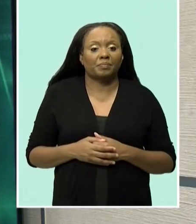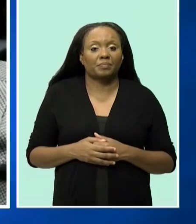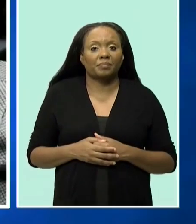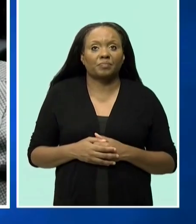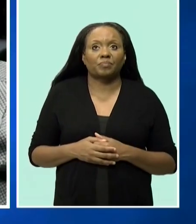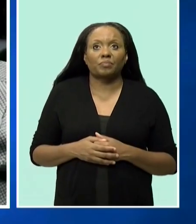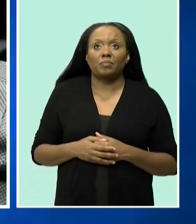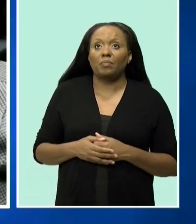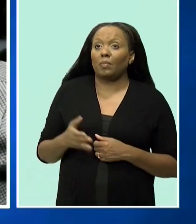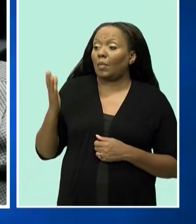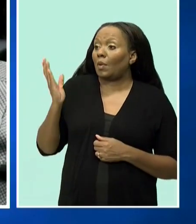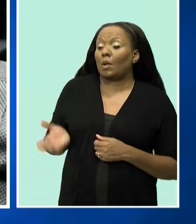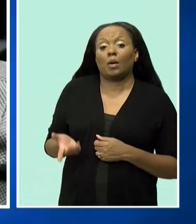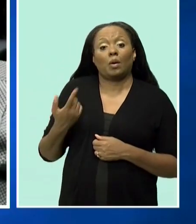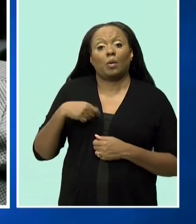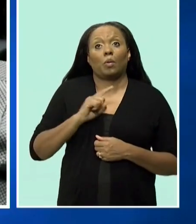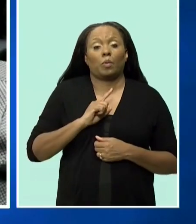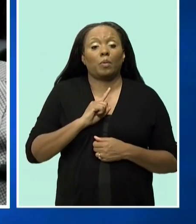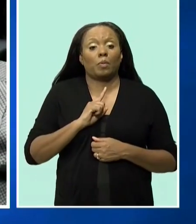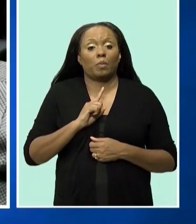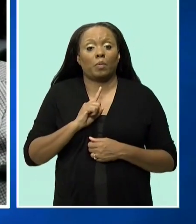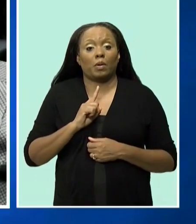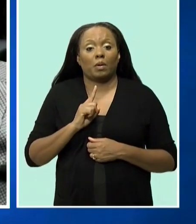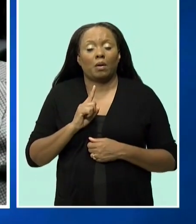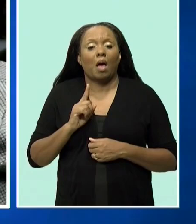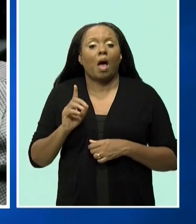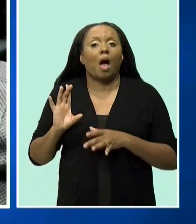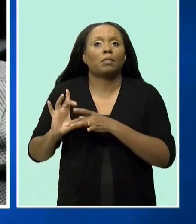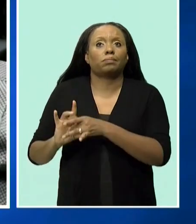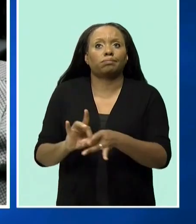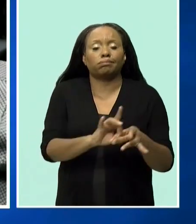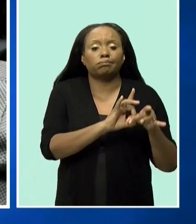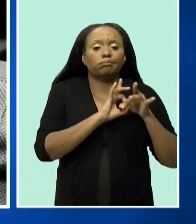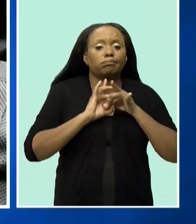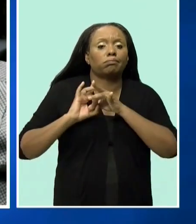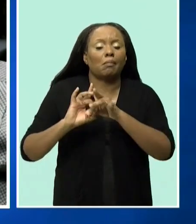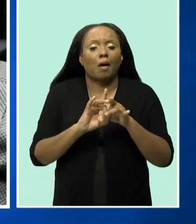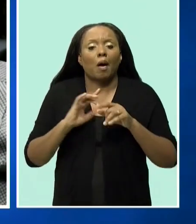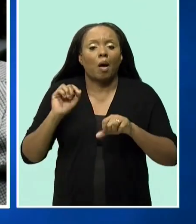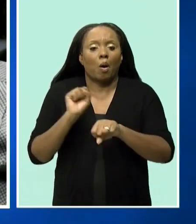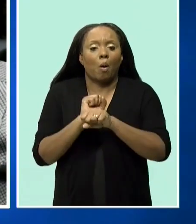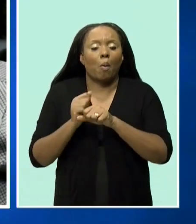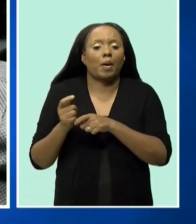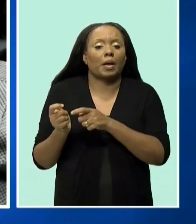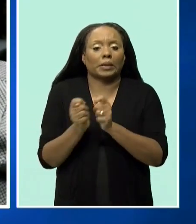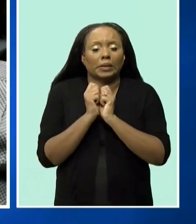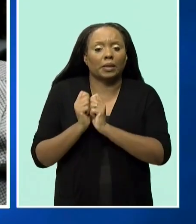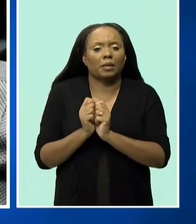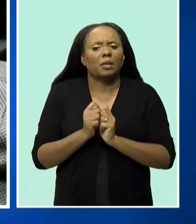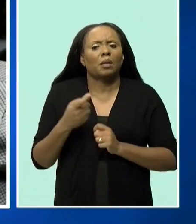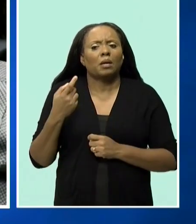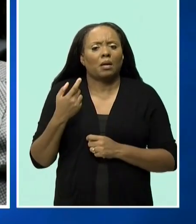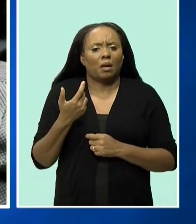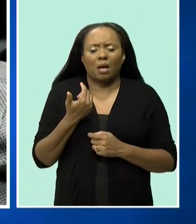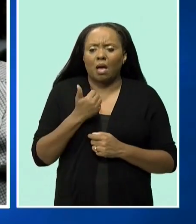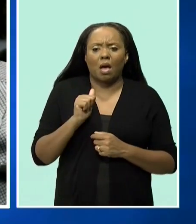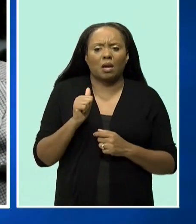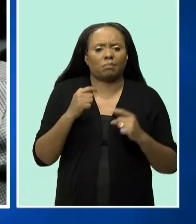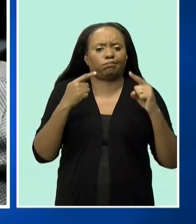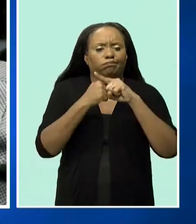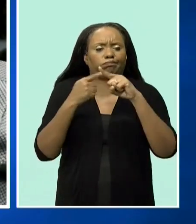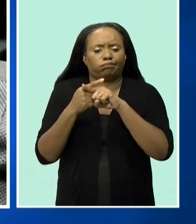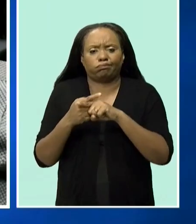We as partners have been at these negotiations since Lomé, and we have always been able to resolve many of our sticking